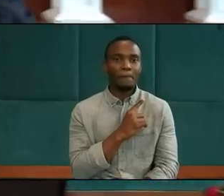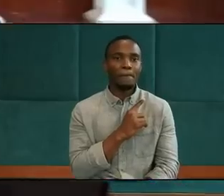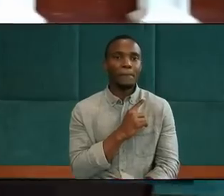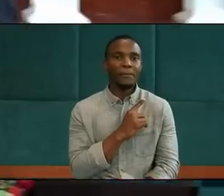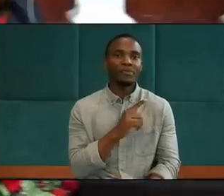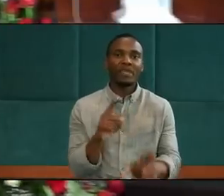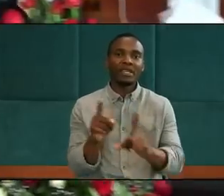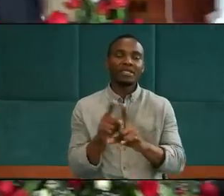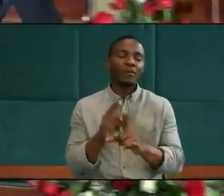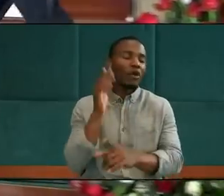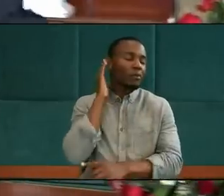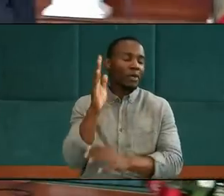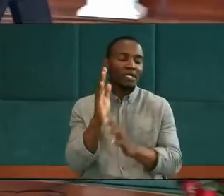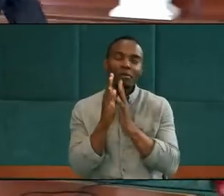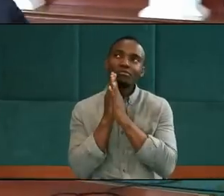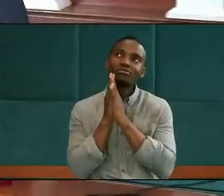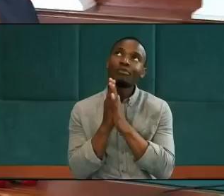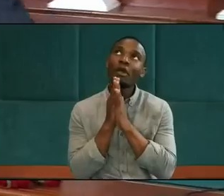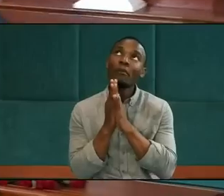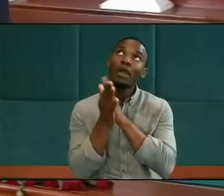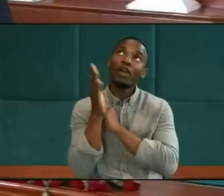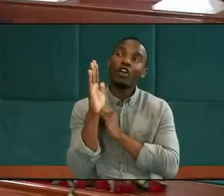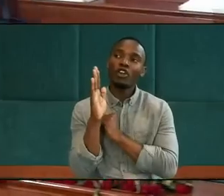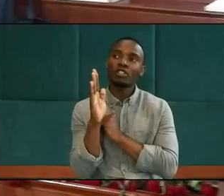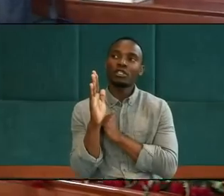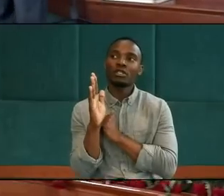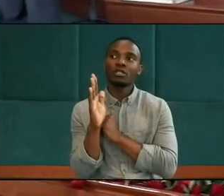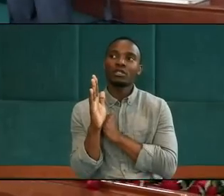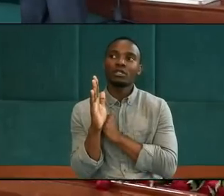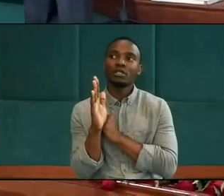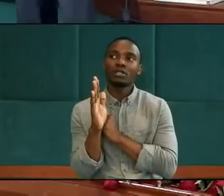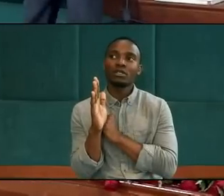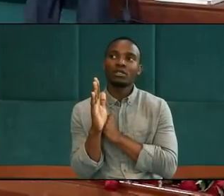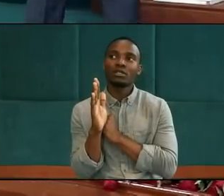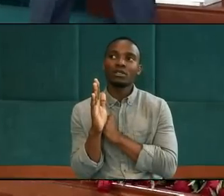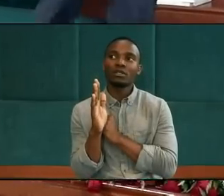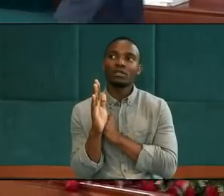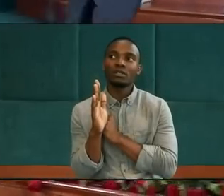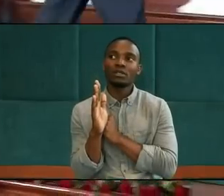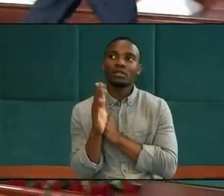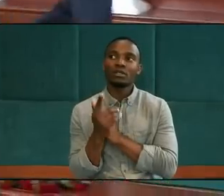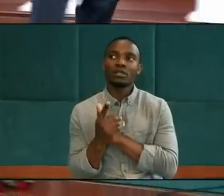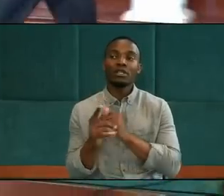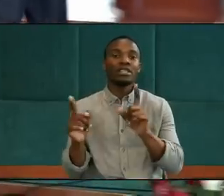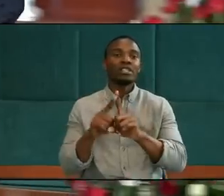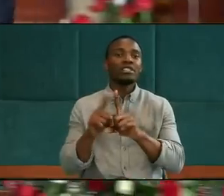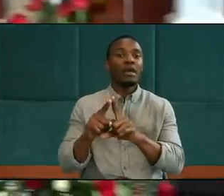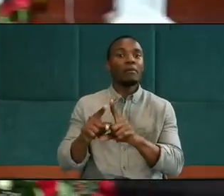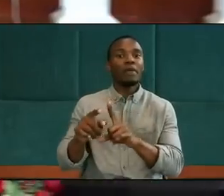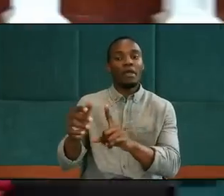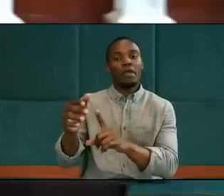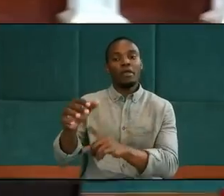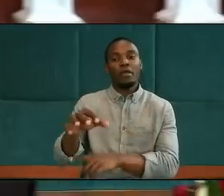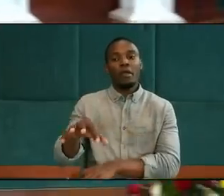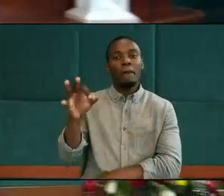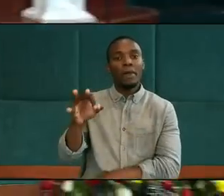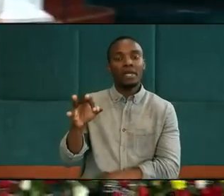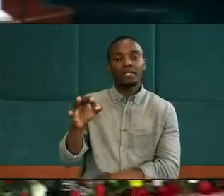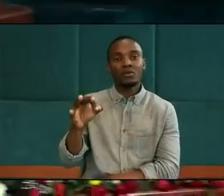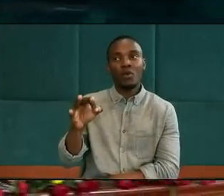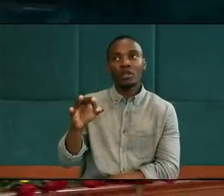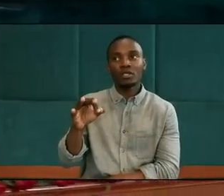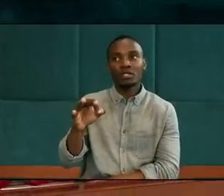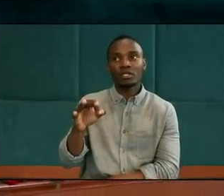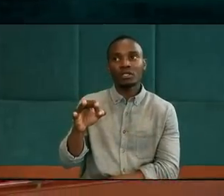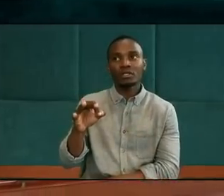He begged God forgive. If you take a drone and do an aerial shot of the Garden of Eden, the Garden of Gethsemane, you would see